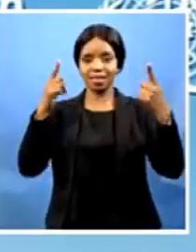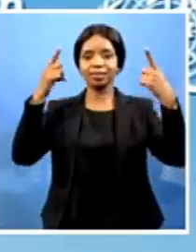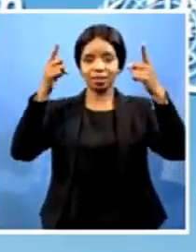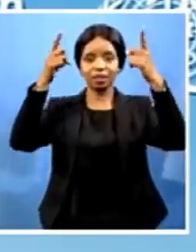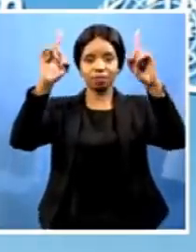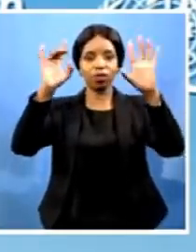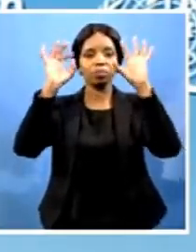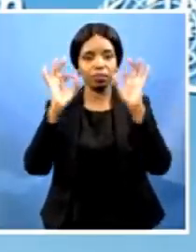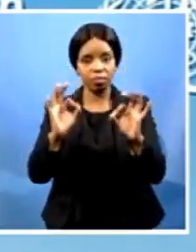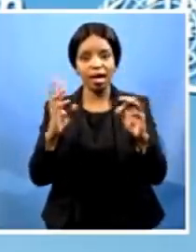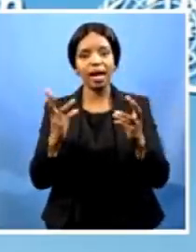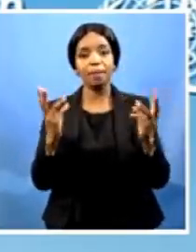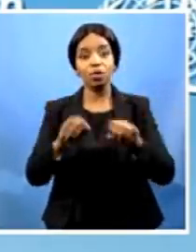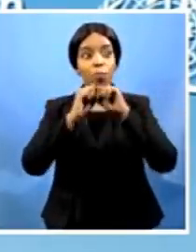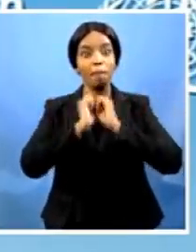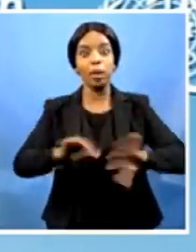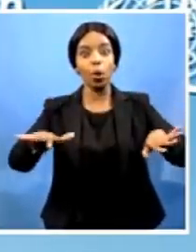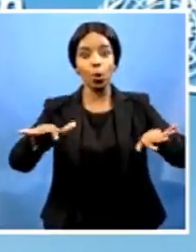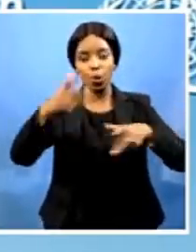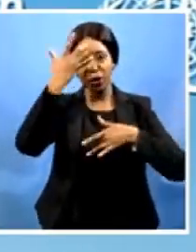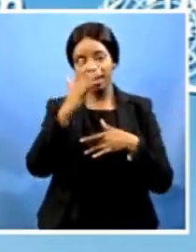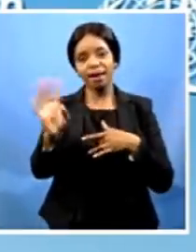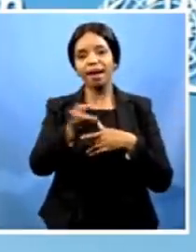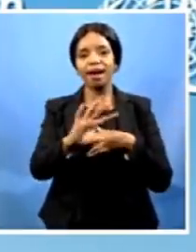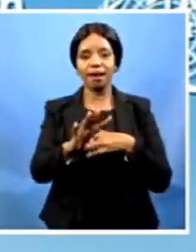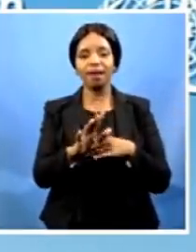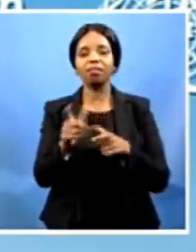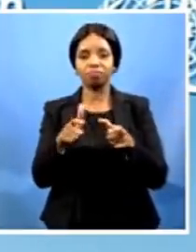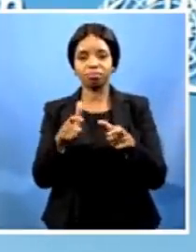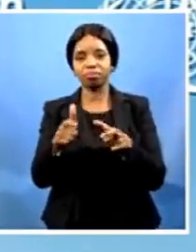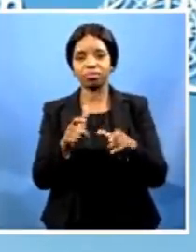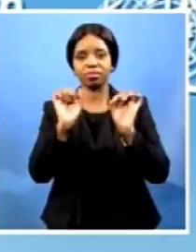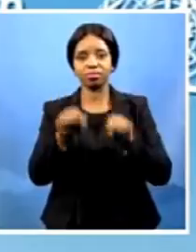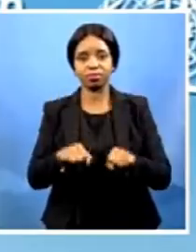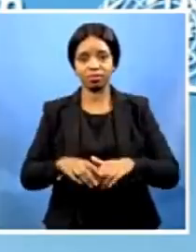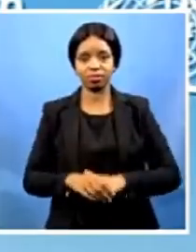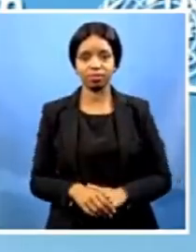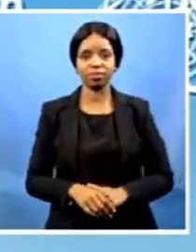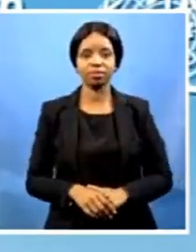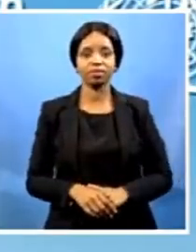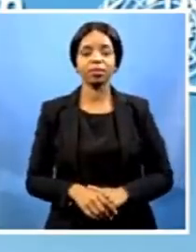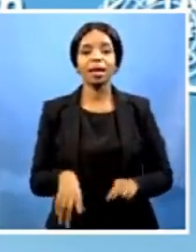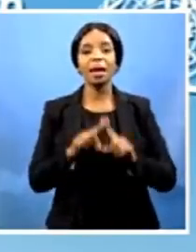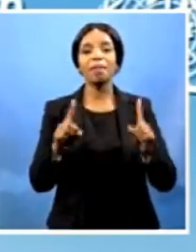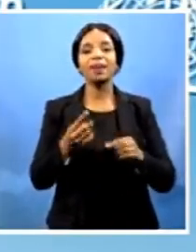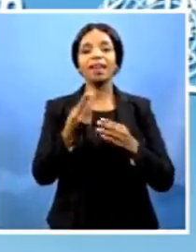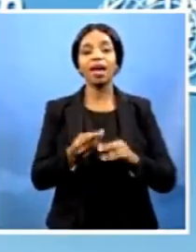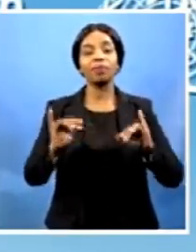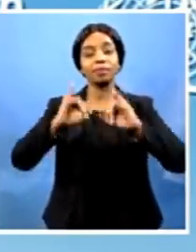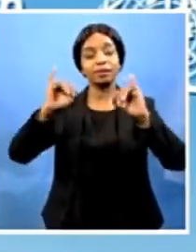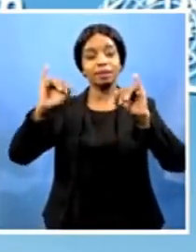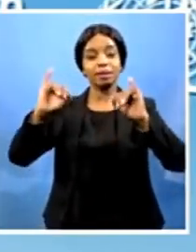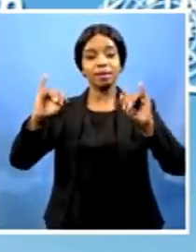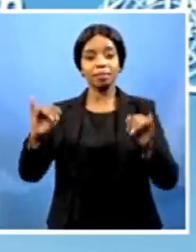this virus remains extremely dangerous. Early evidence suggests most of the world's population